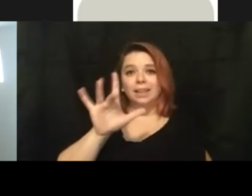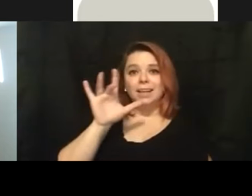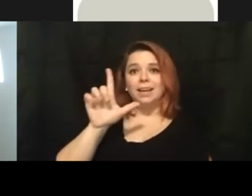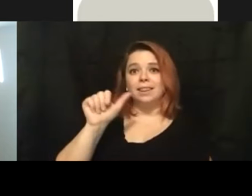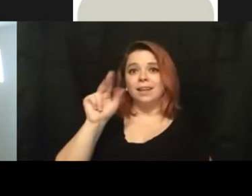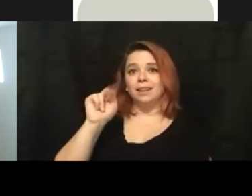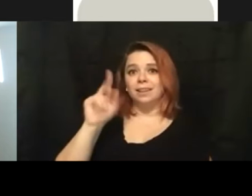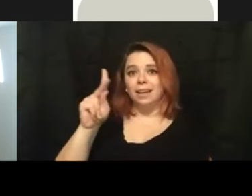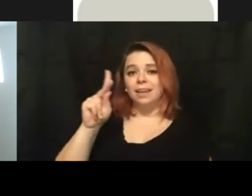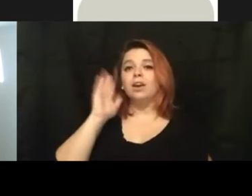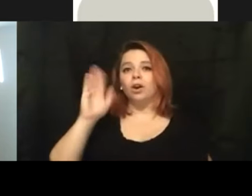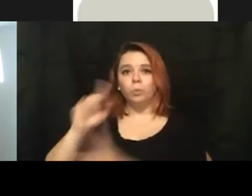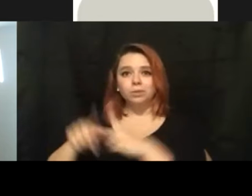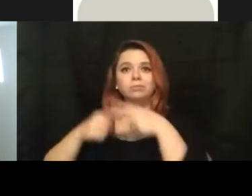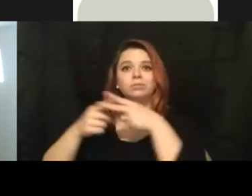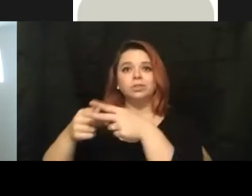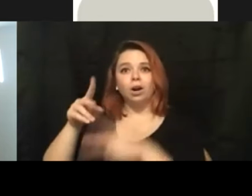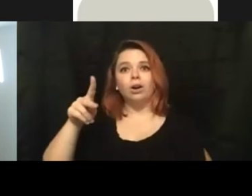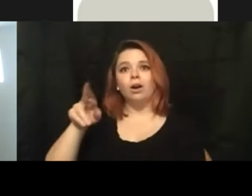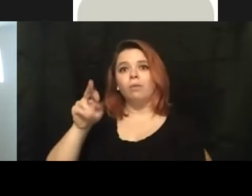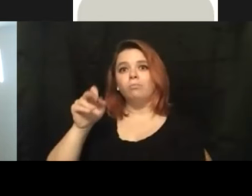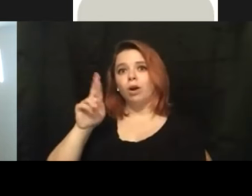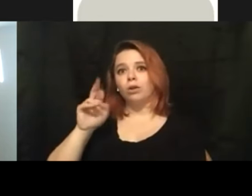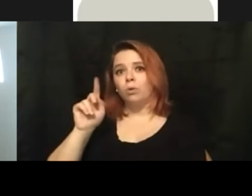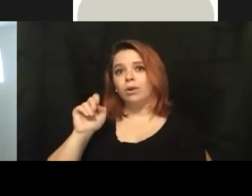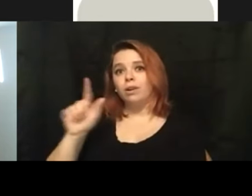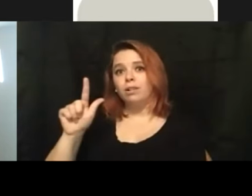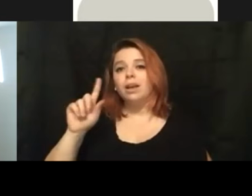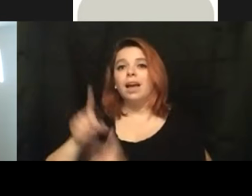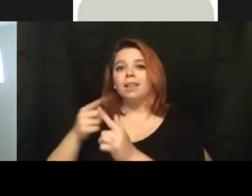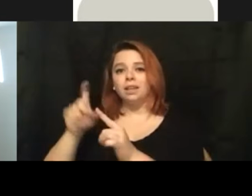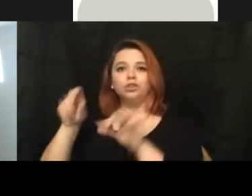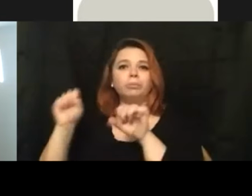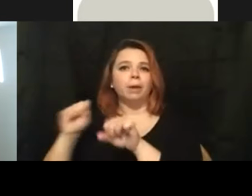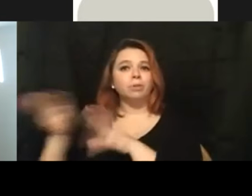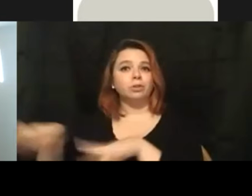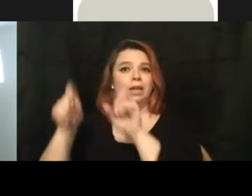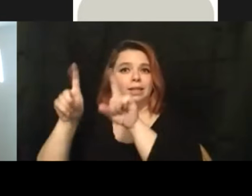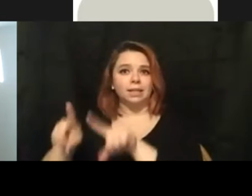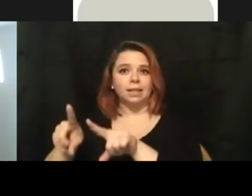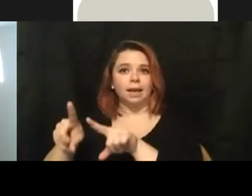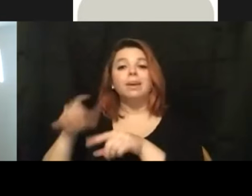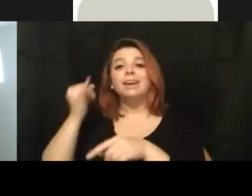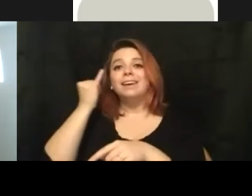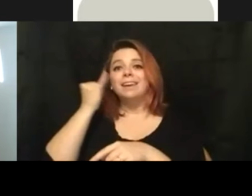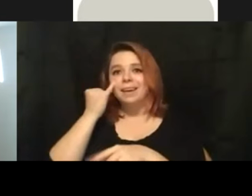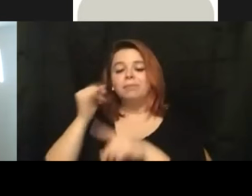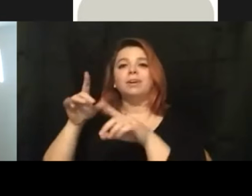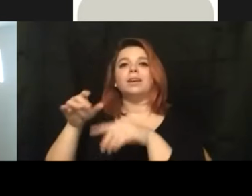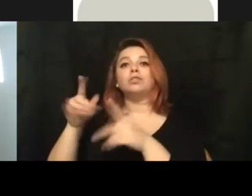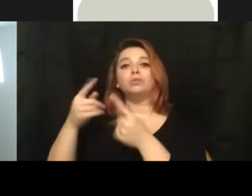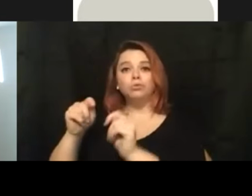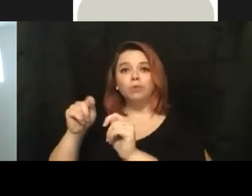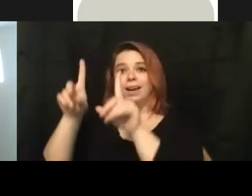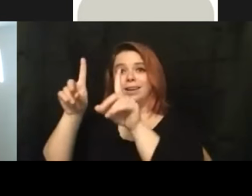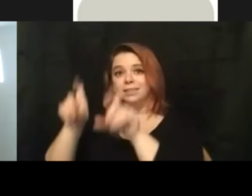Proctorio. And then once you go in, you should be able to take the exam. If you try to take the exam and it asks you for the access code,